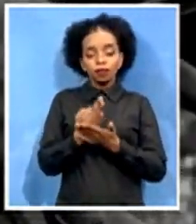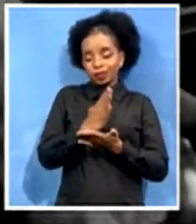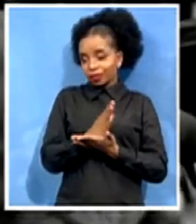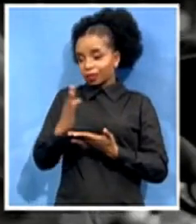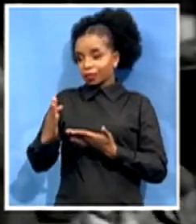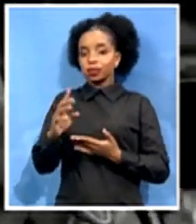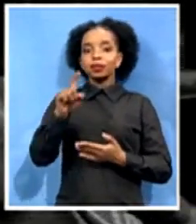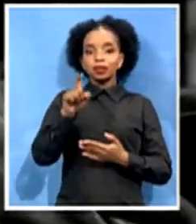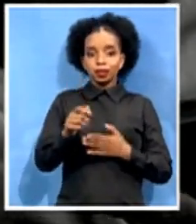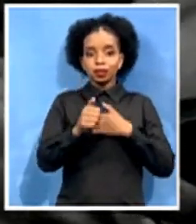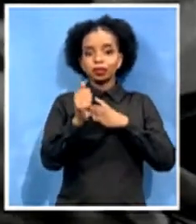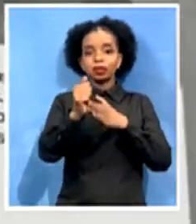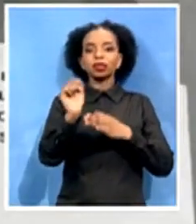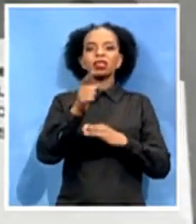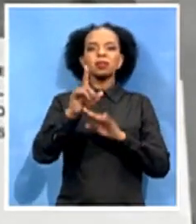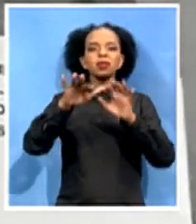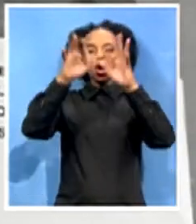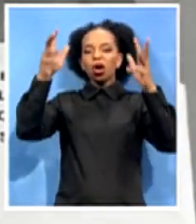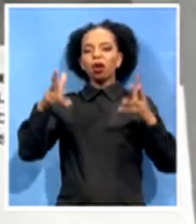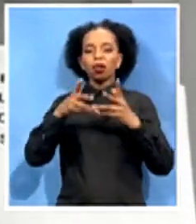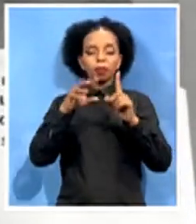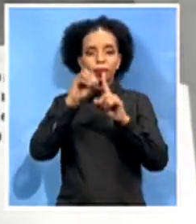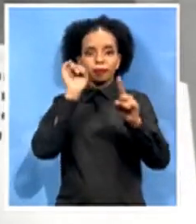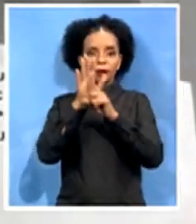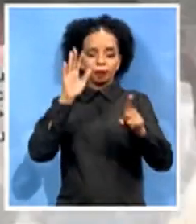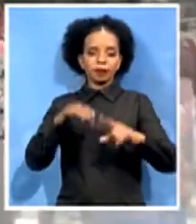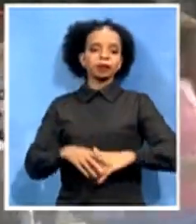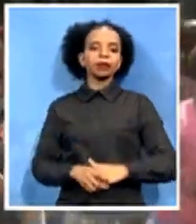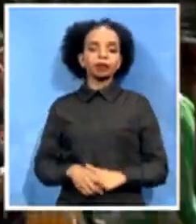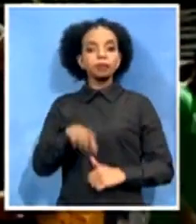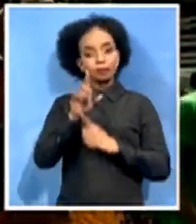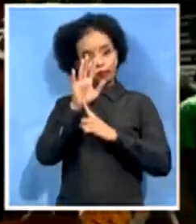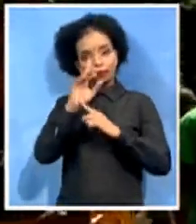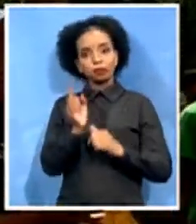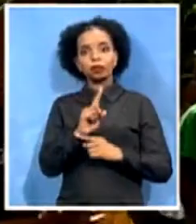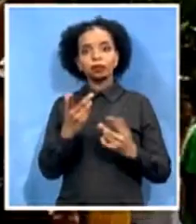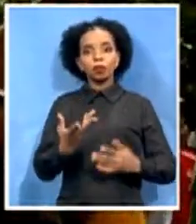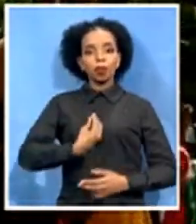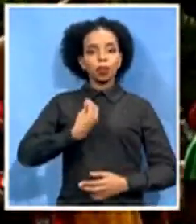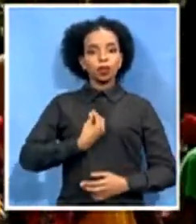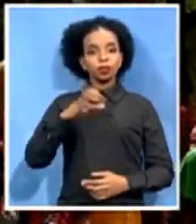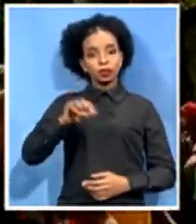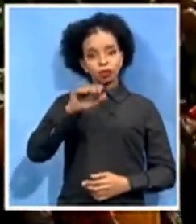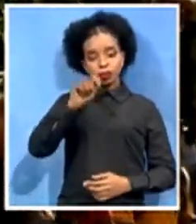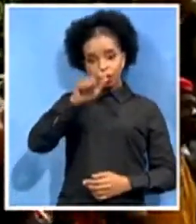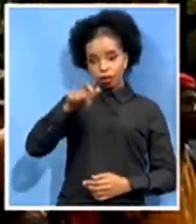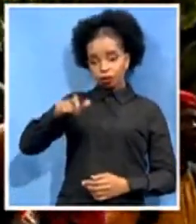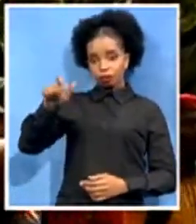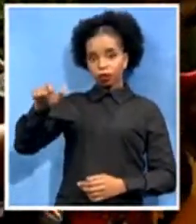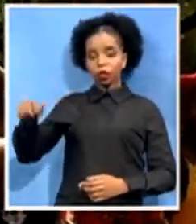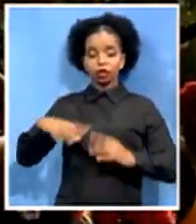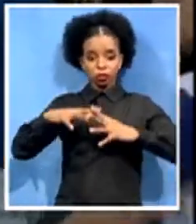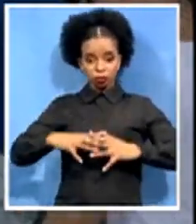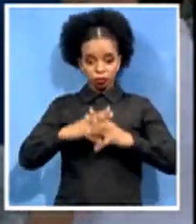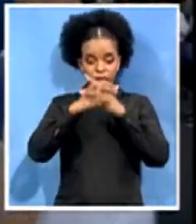impact. It proved that young South Africans, through a united movement, could sway power and bring about change